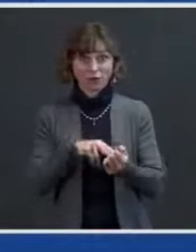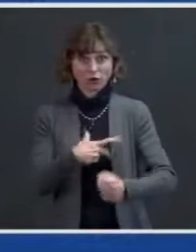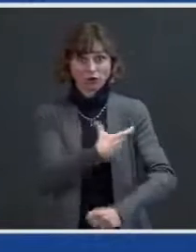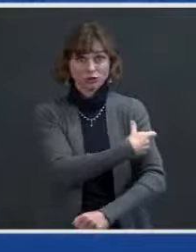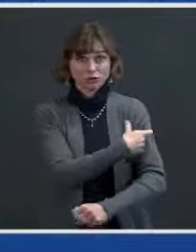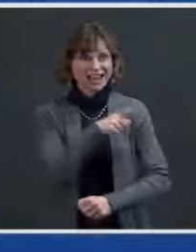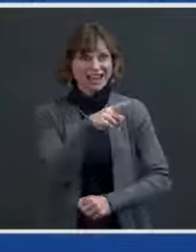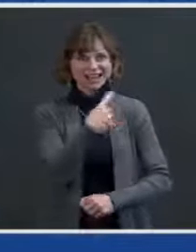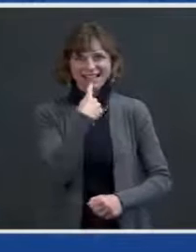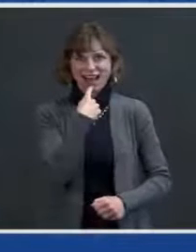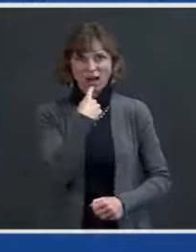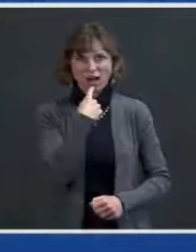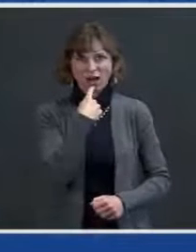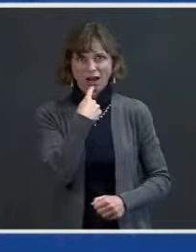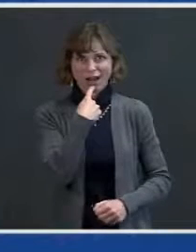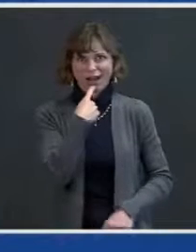went,